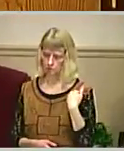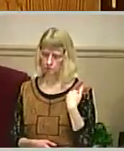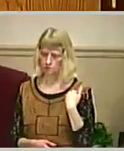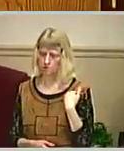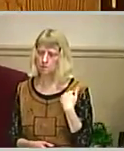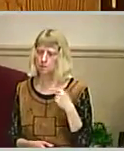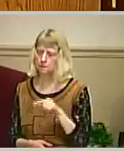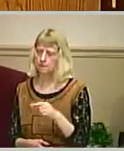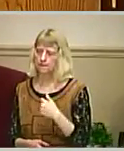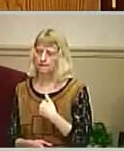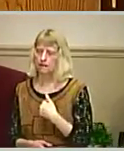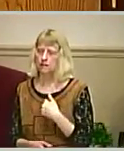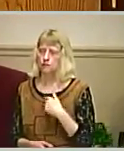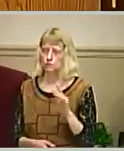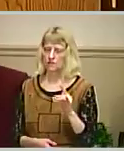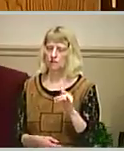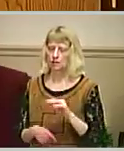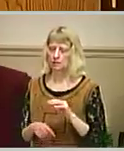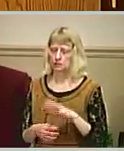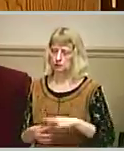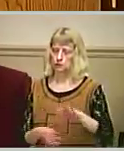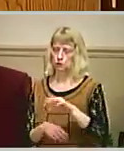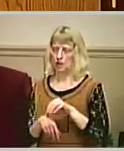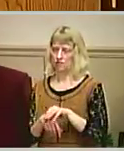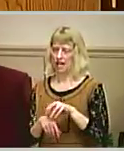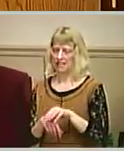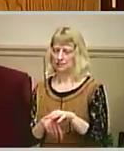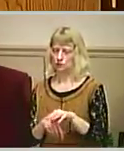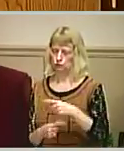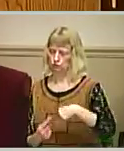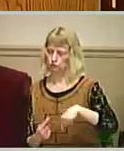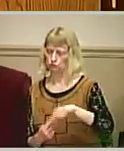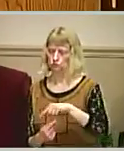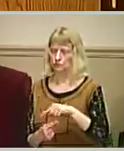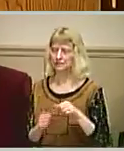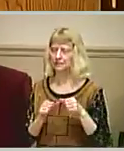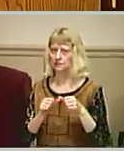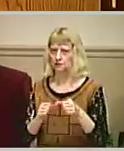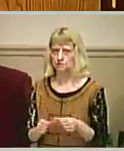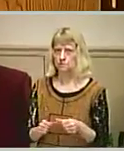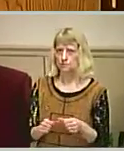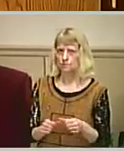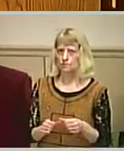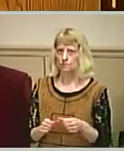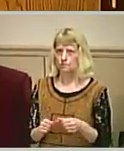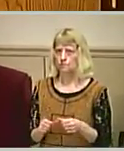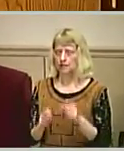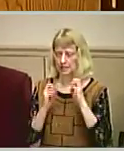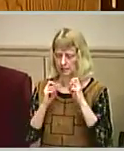than 25 spiritual advisors around him consistently, who